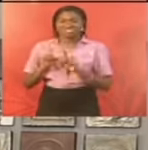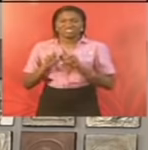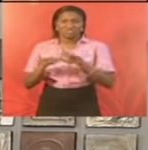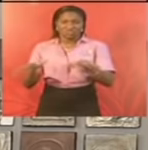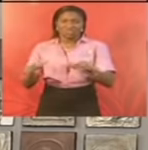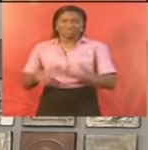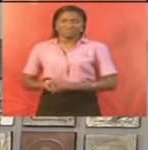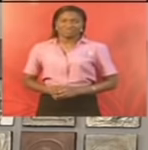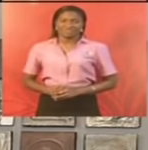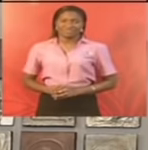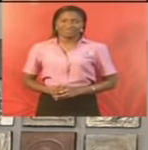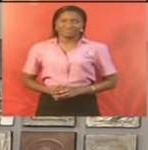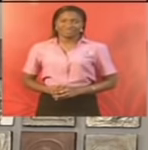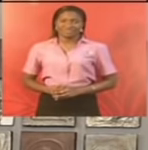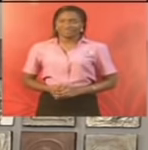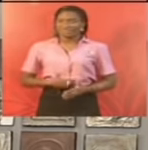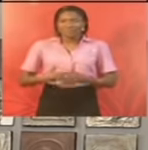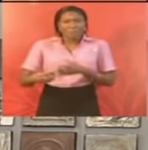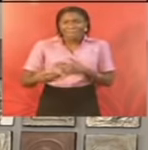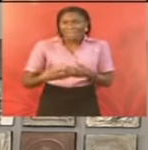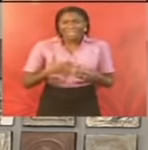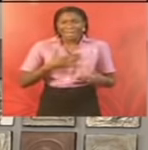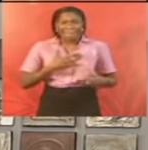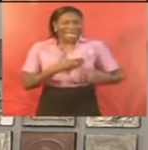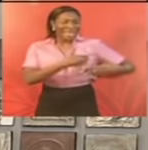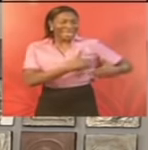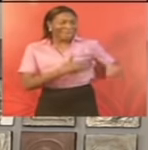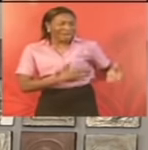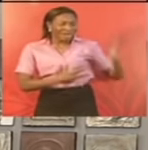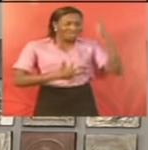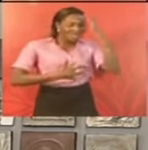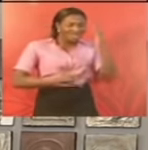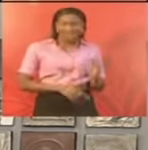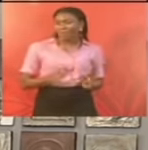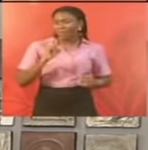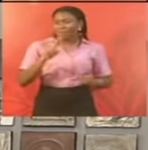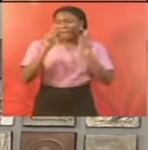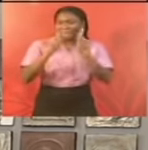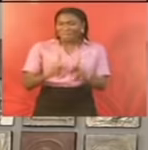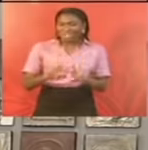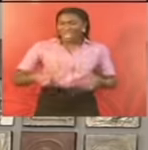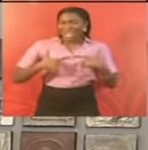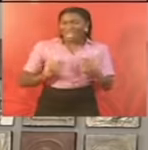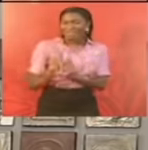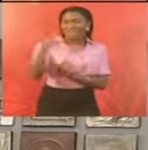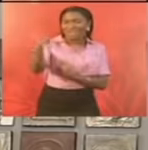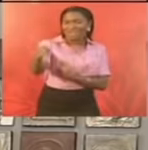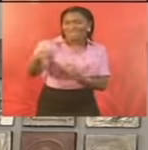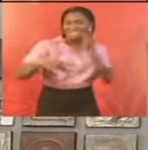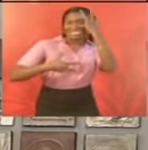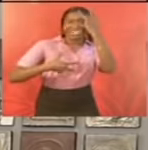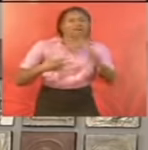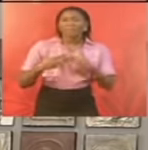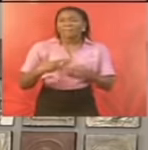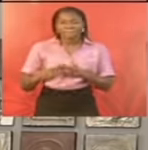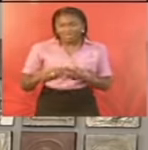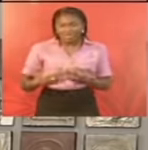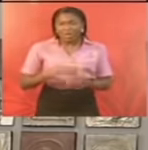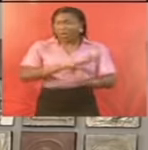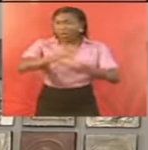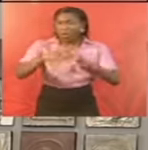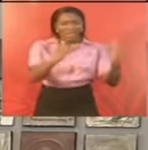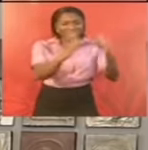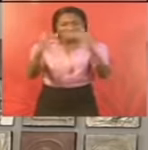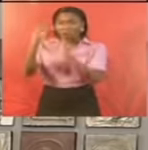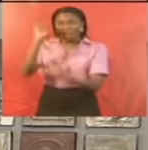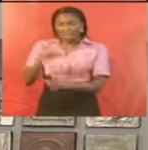not going to change whether your next door neighbor, 2 people down the road, or somebody around the corner has it. We're asking everyone to do the same.